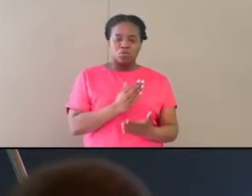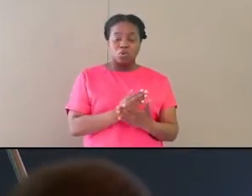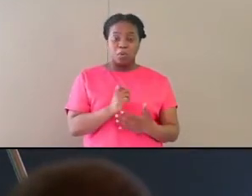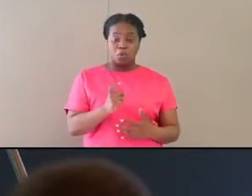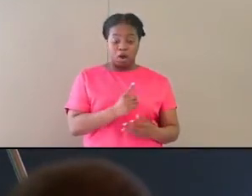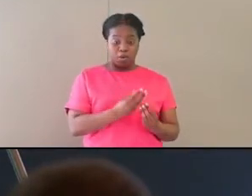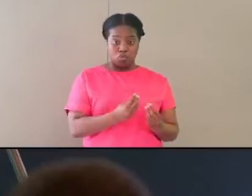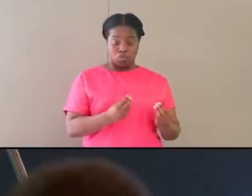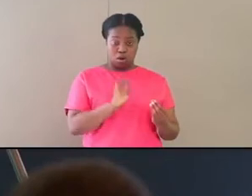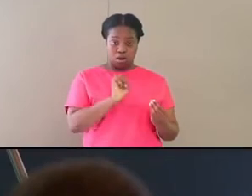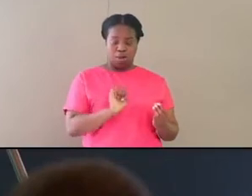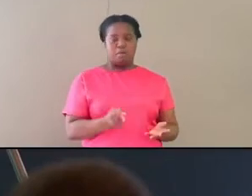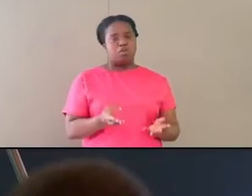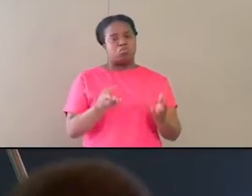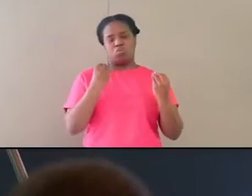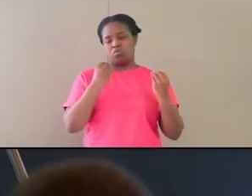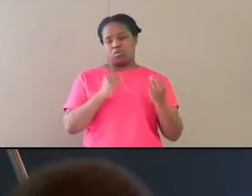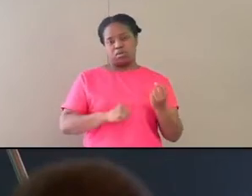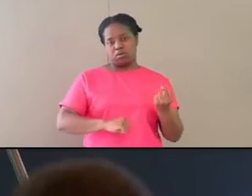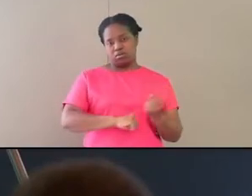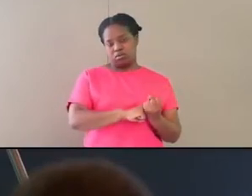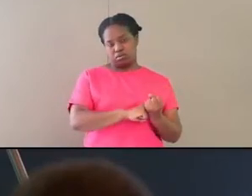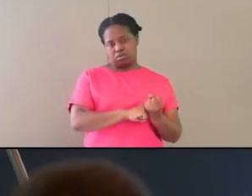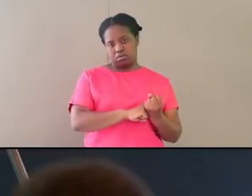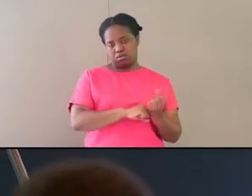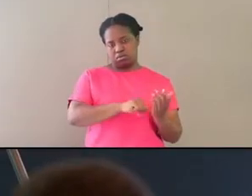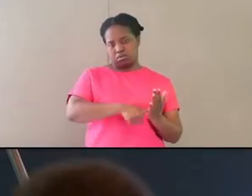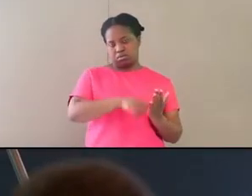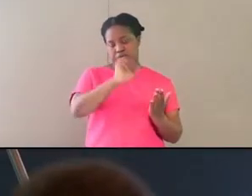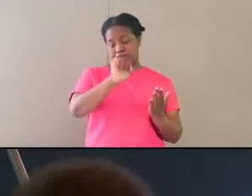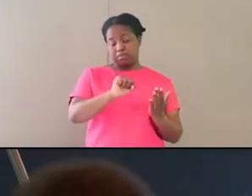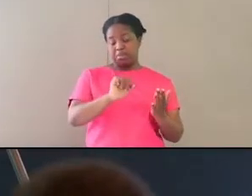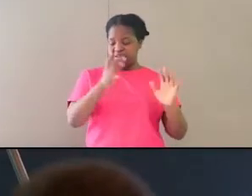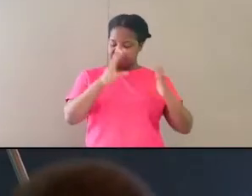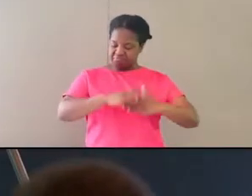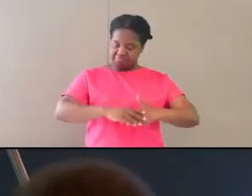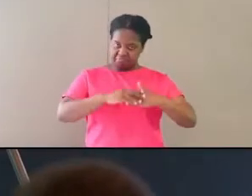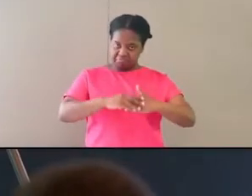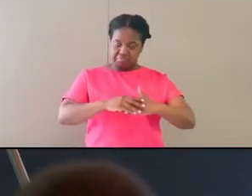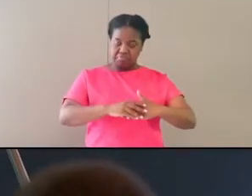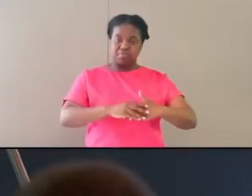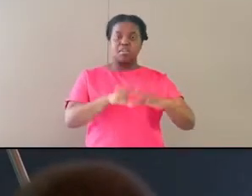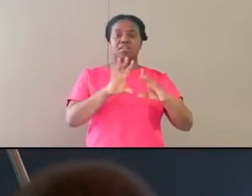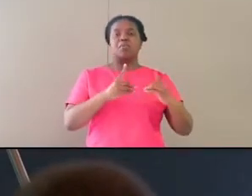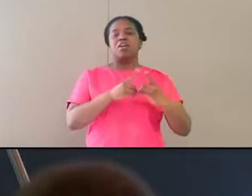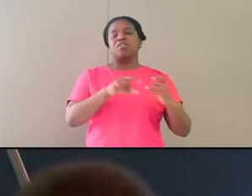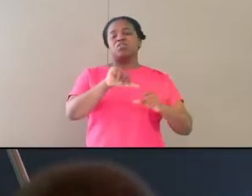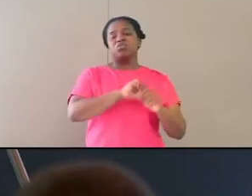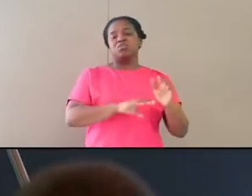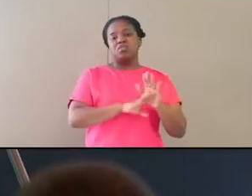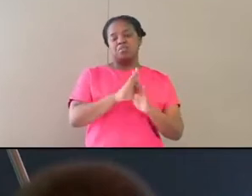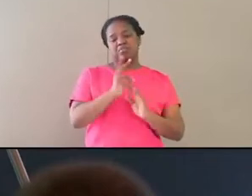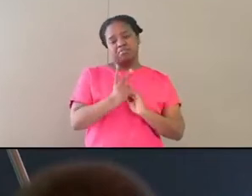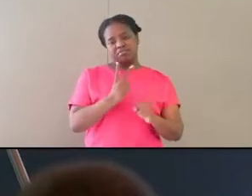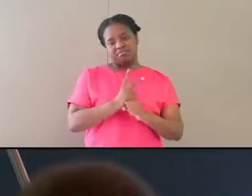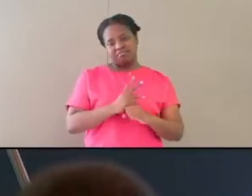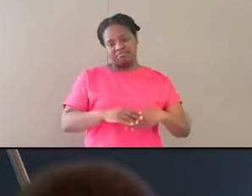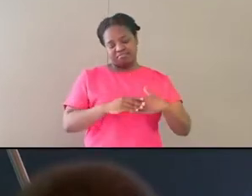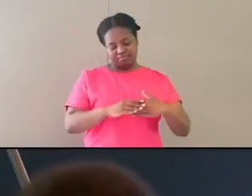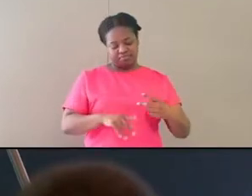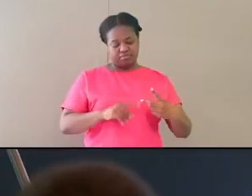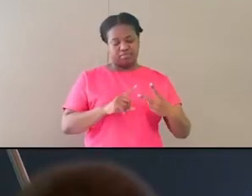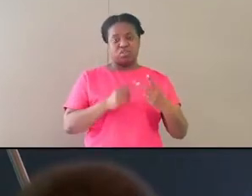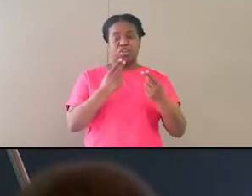children receive the child support grant let me commend here the department of social development and the